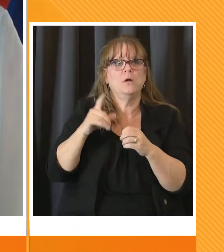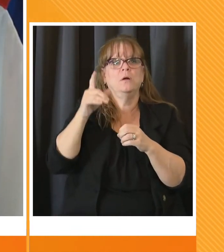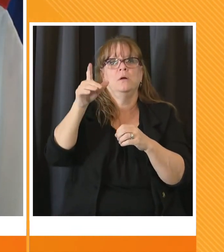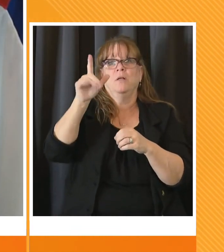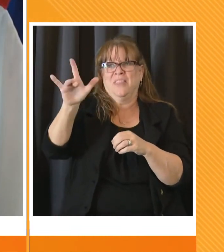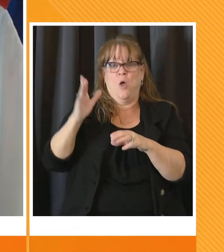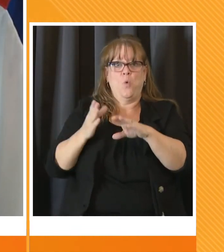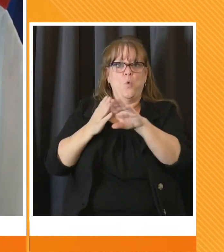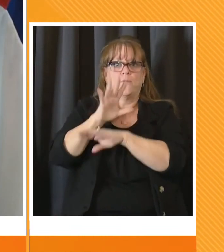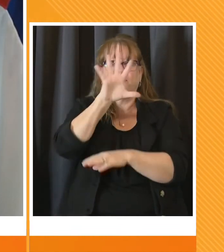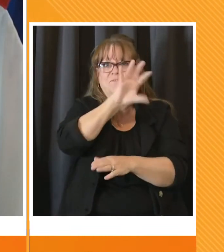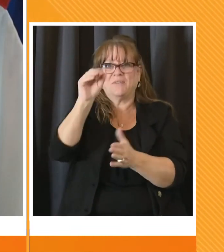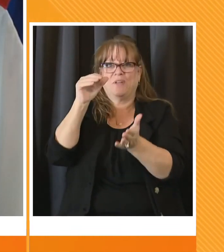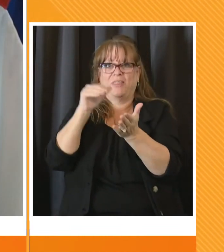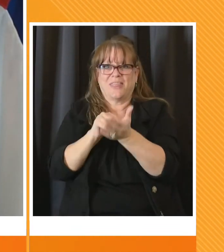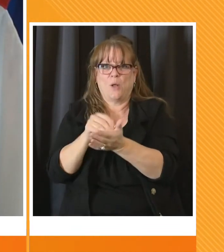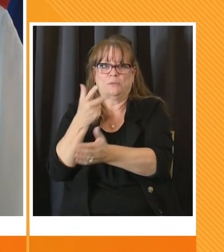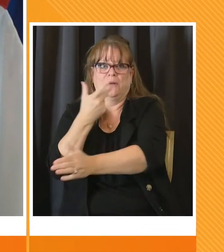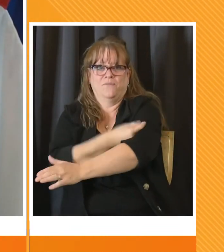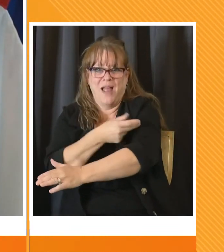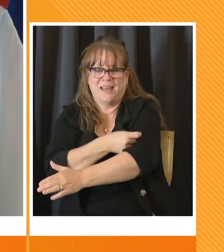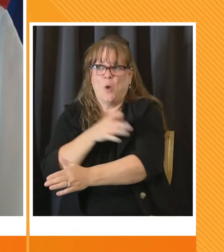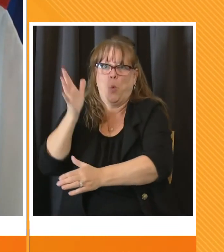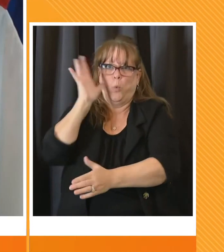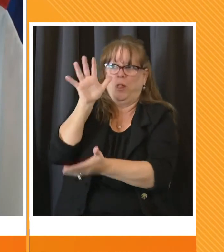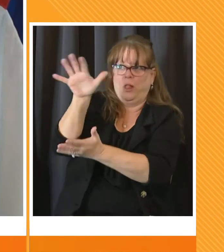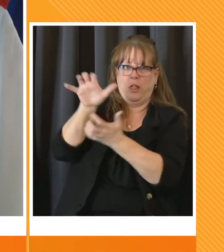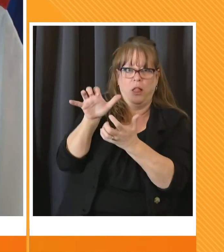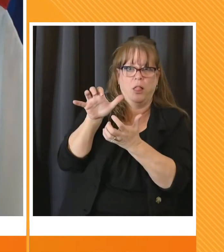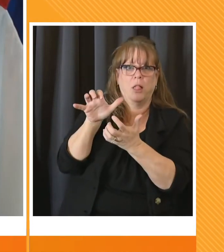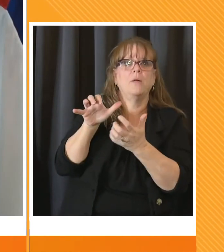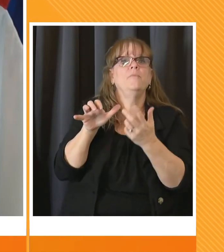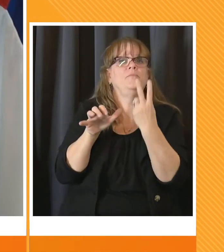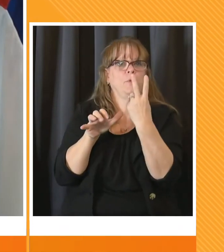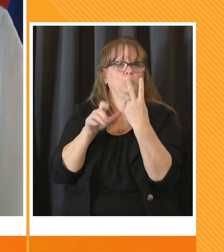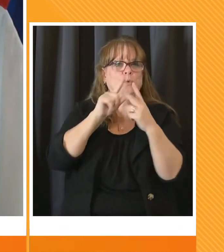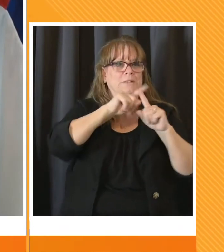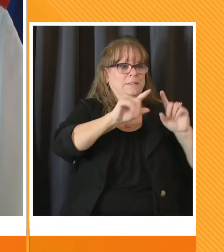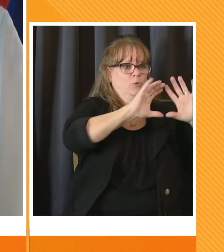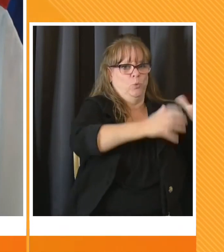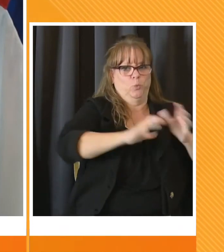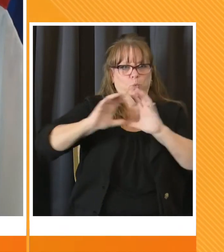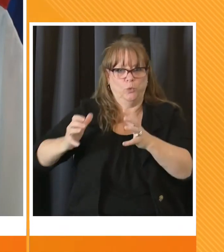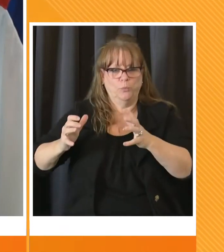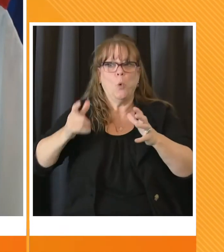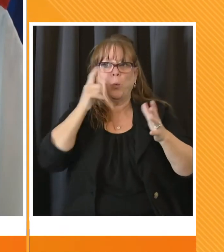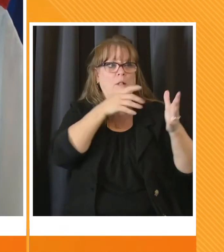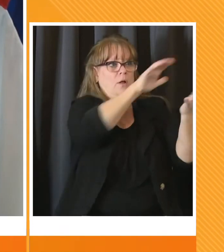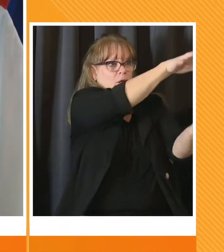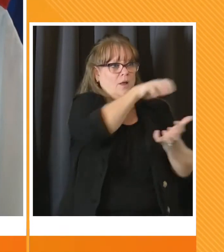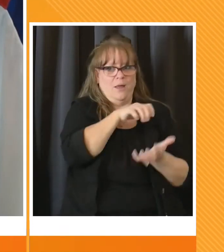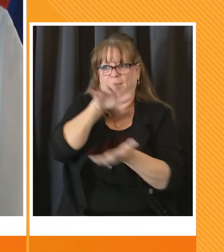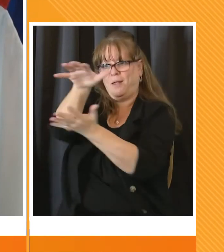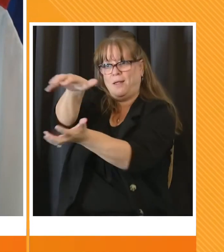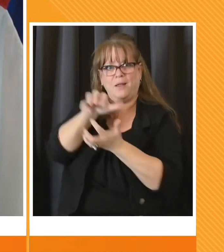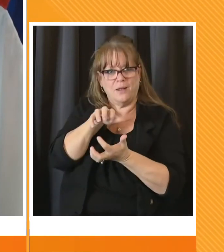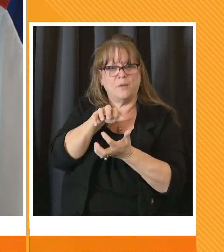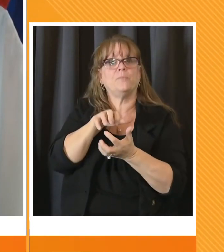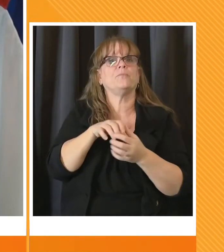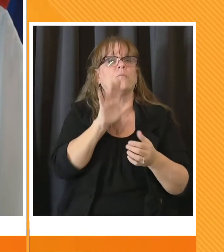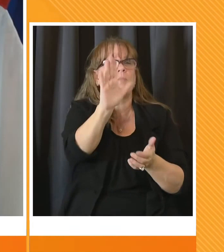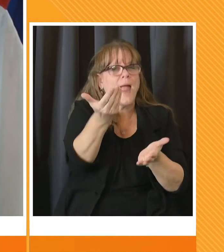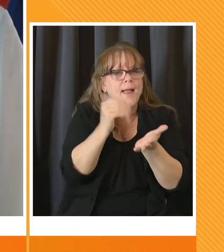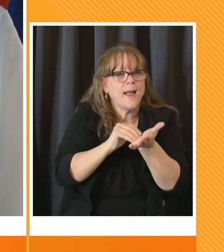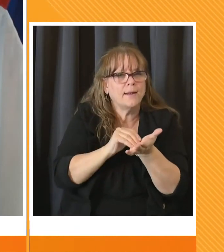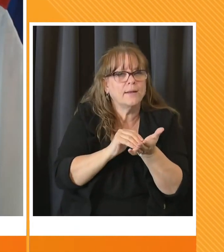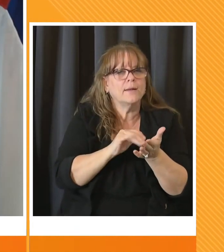And I want to thank everybody on the team. This year has been challenging for our team, but also challenging for the residents of our state. Many of us, ourselves